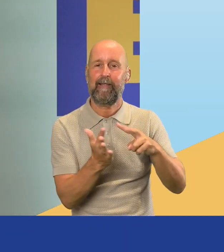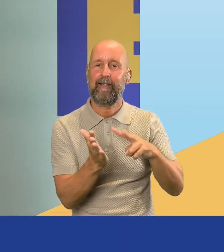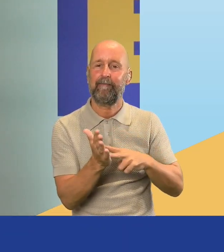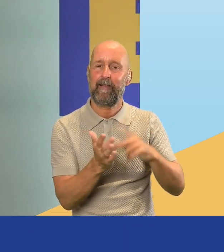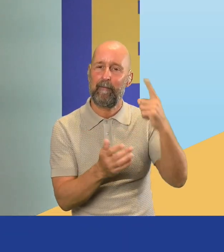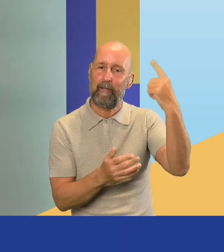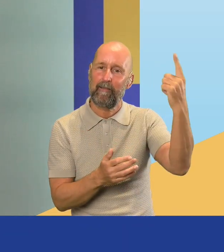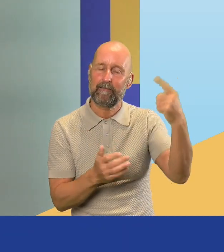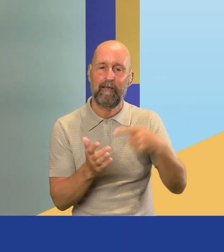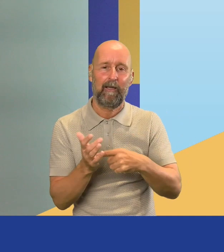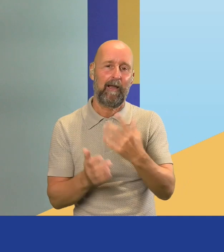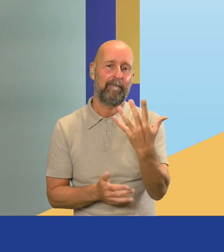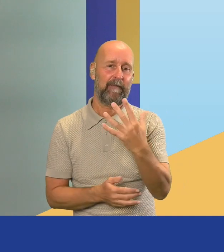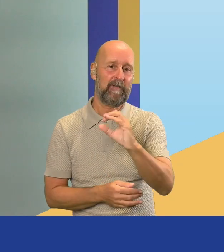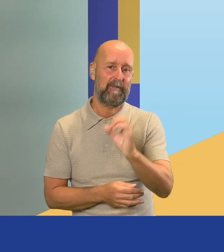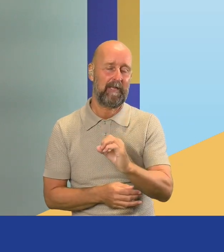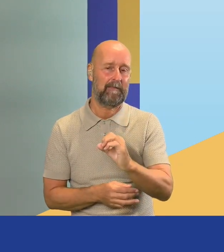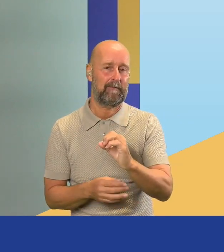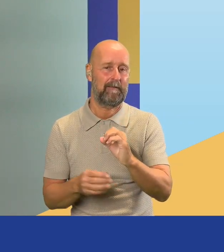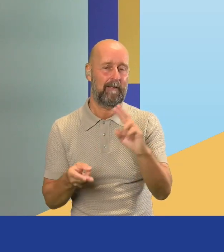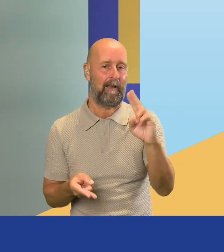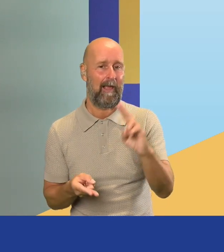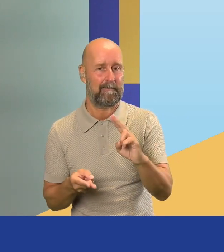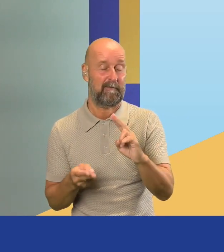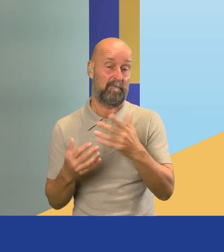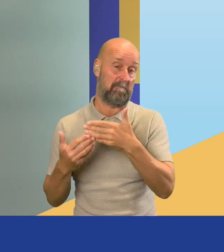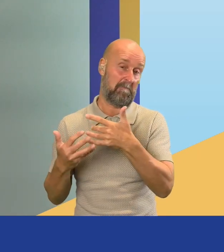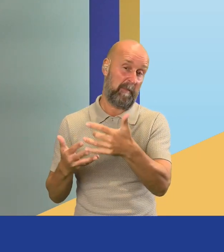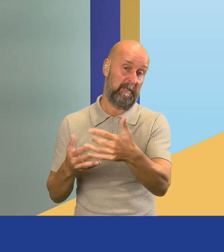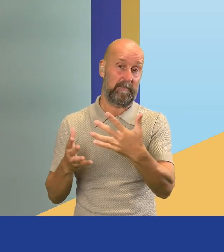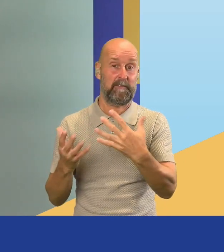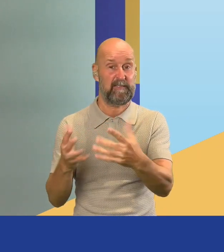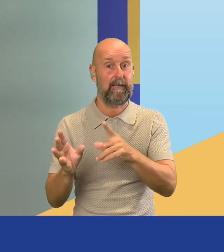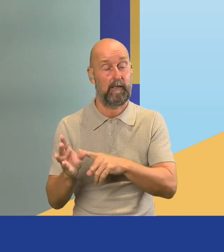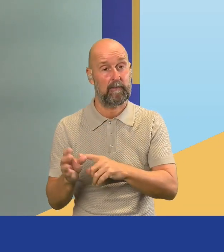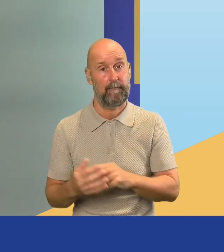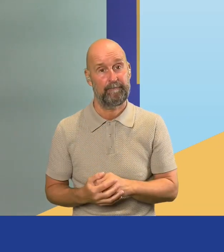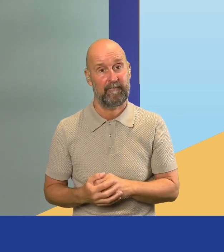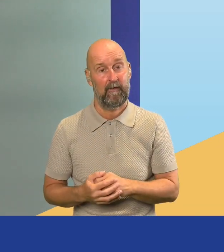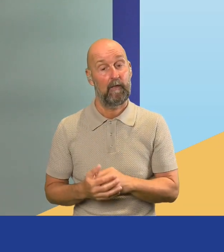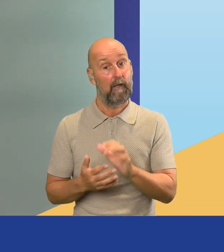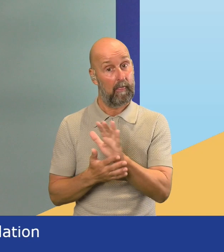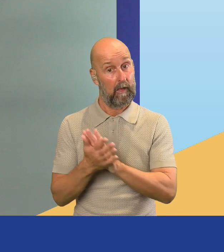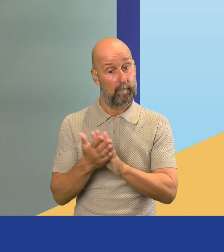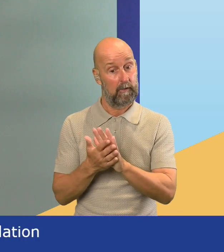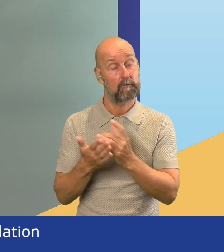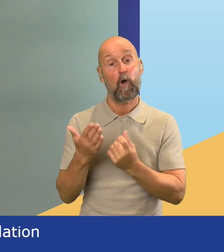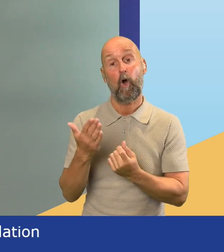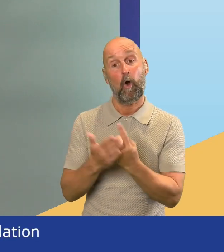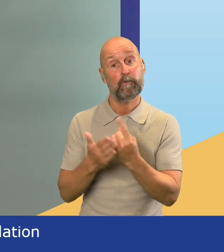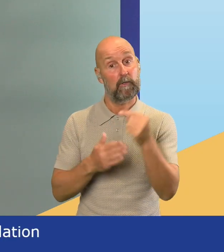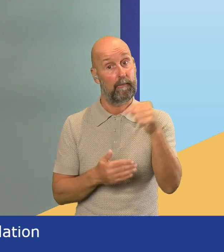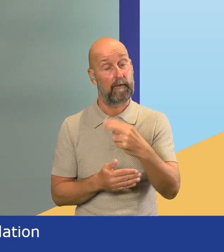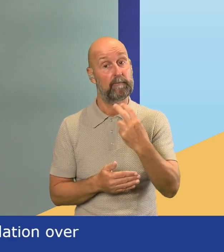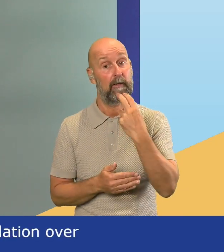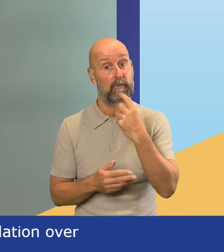they saw around 15% degradation over 10 years. So that opens the opportunity for these batteries to be used in